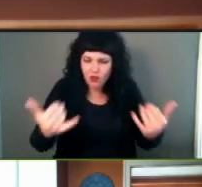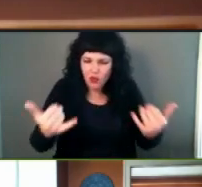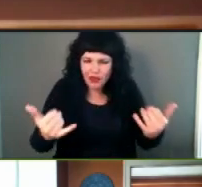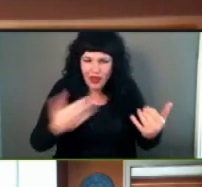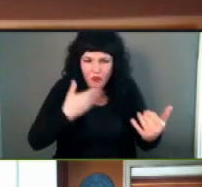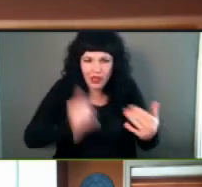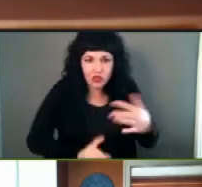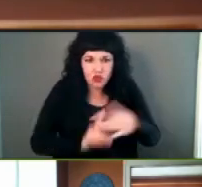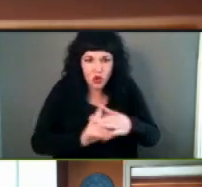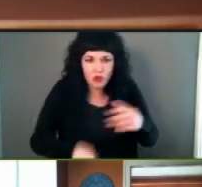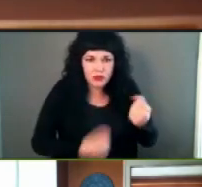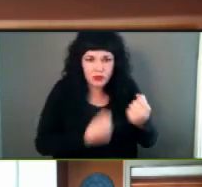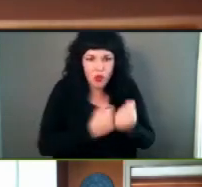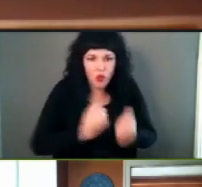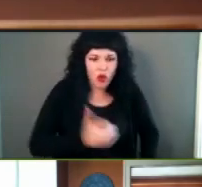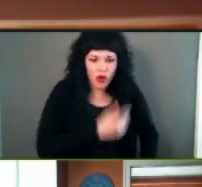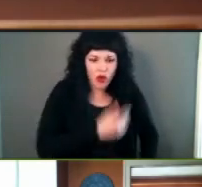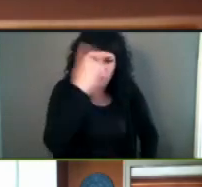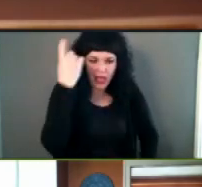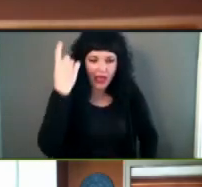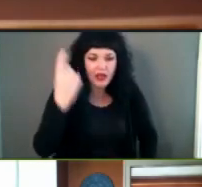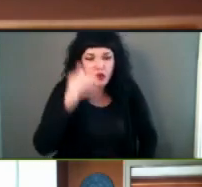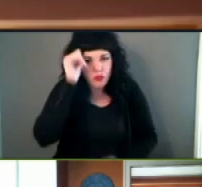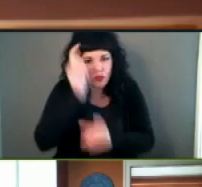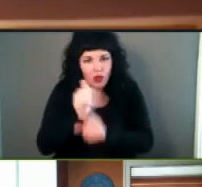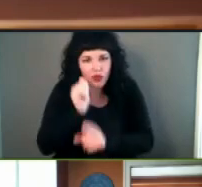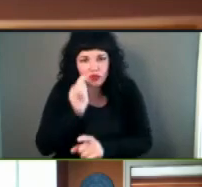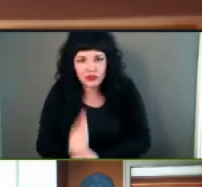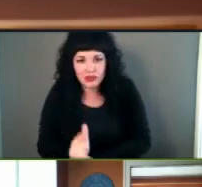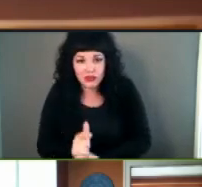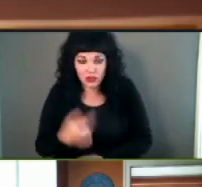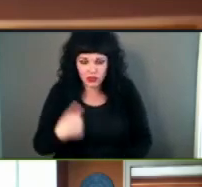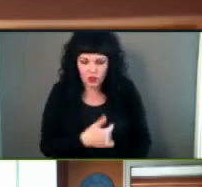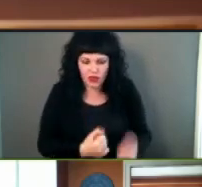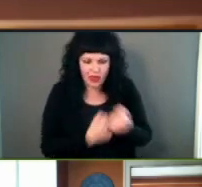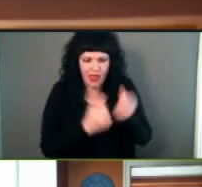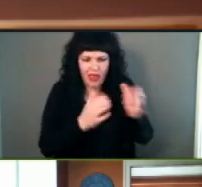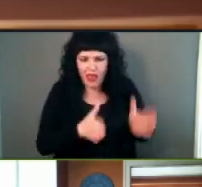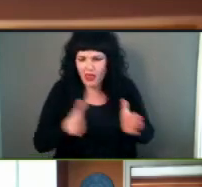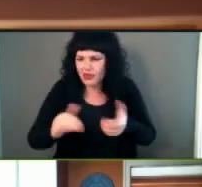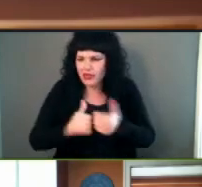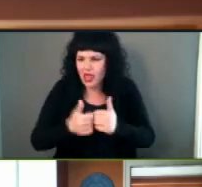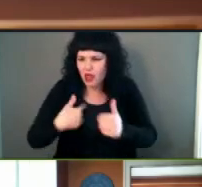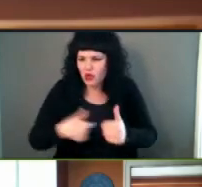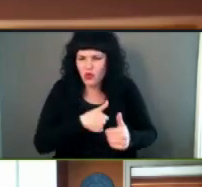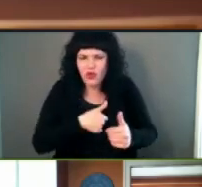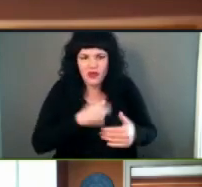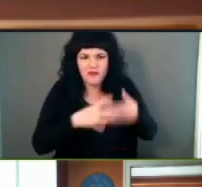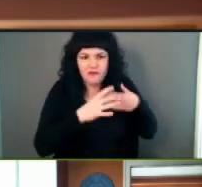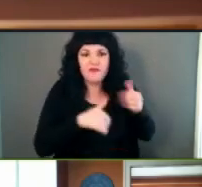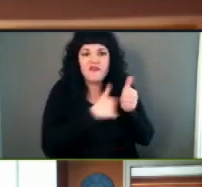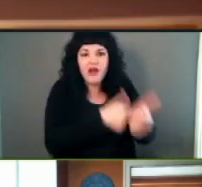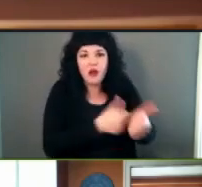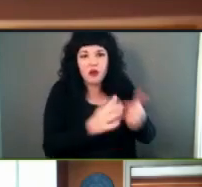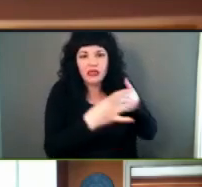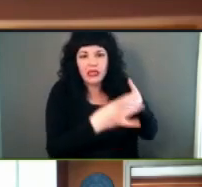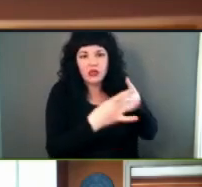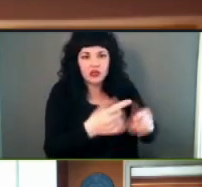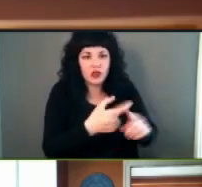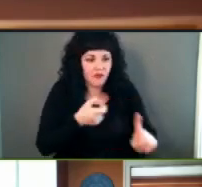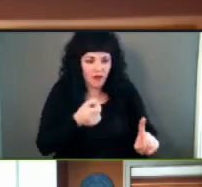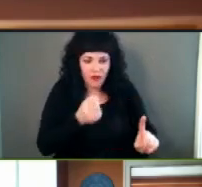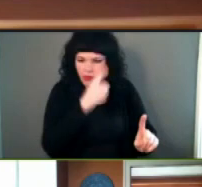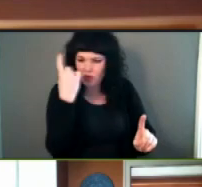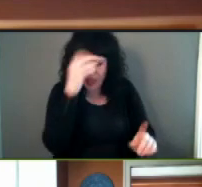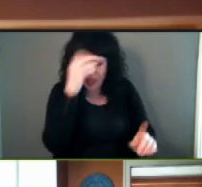is our role right now? How do we follow the leadership of our Black brothers and sisters in this moment? So here to talk a little bit more about